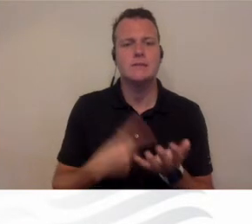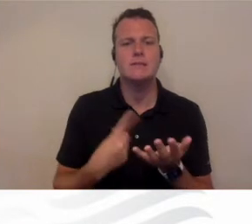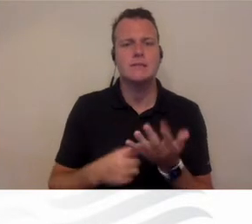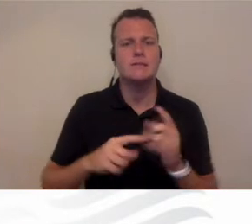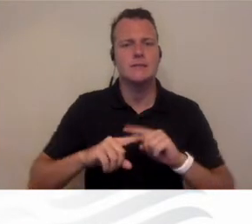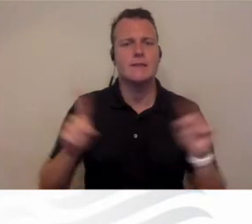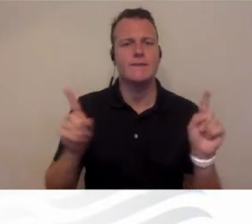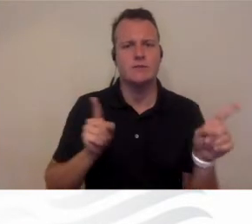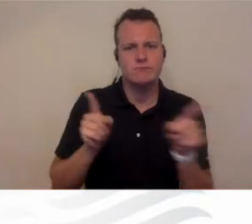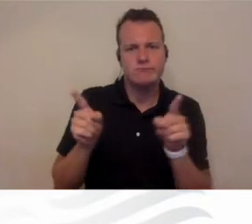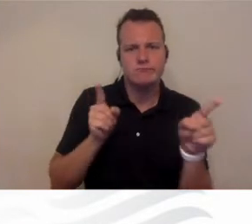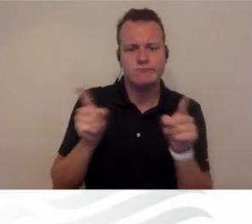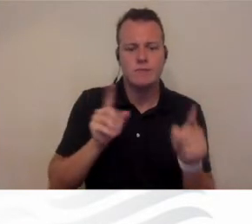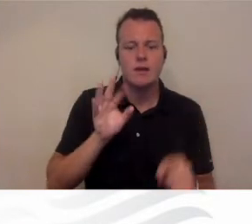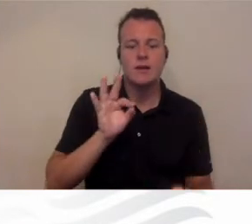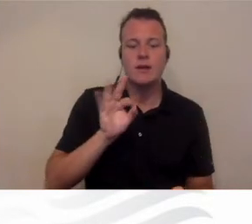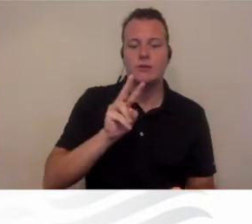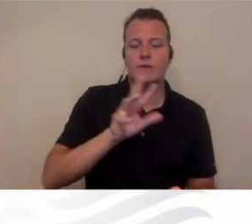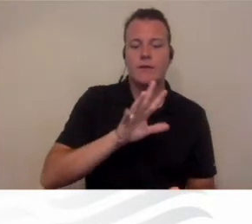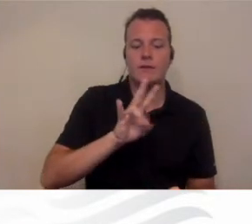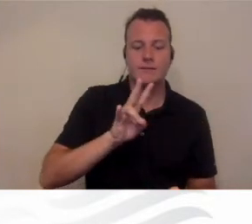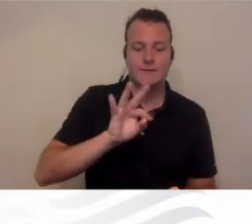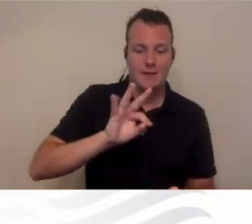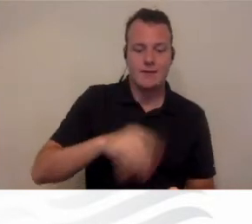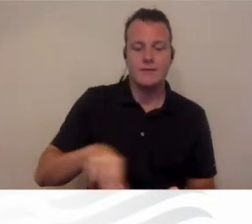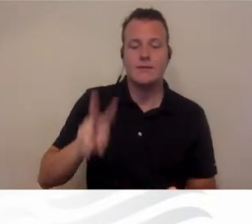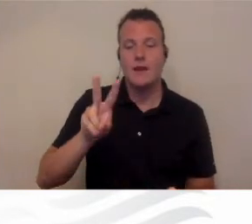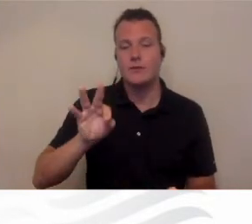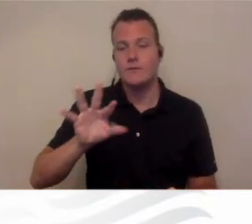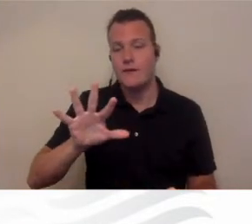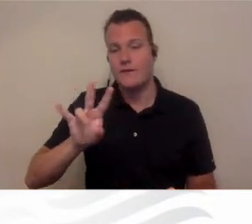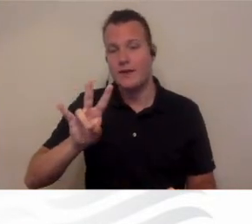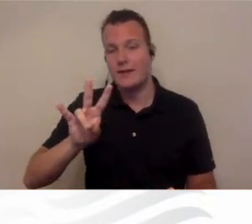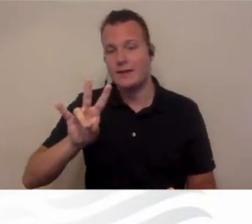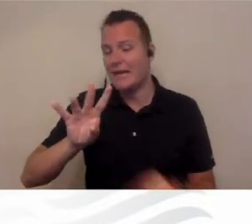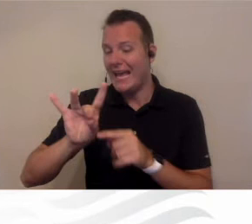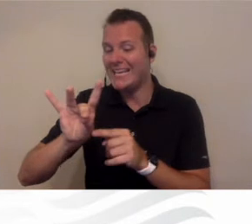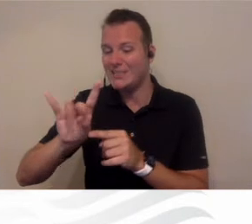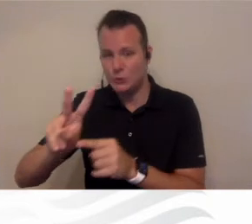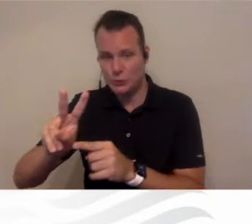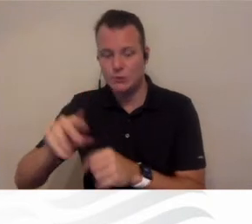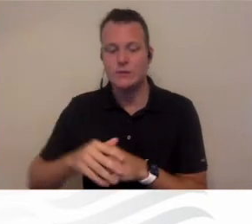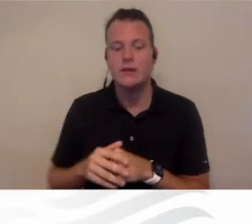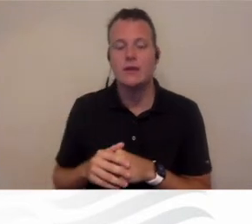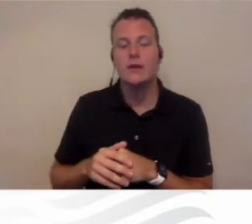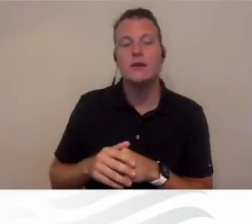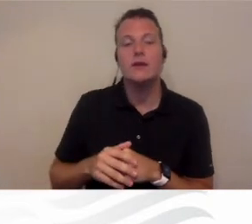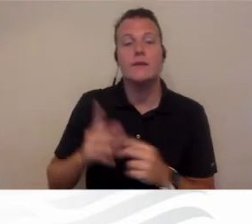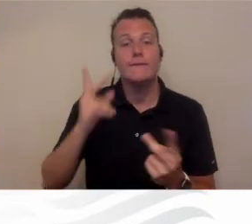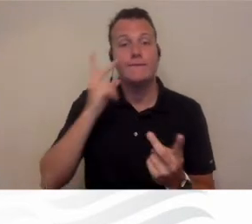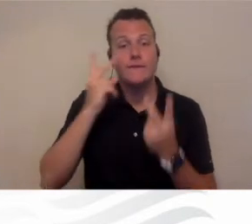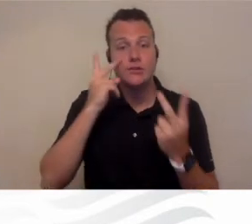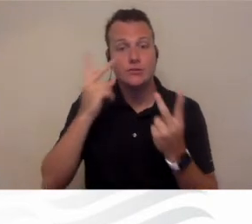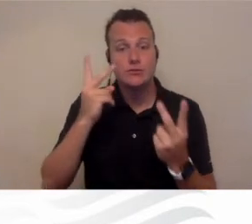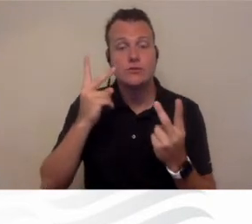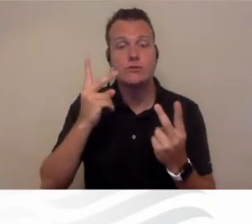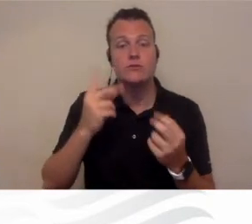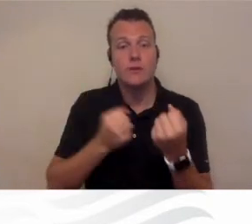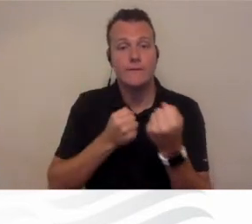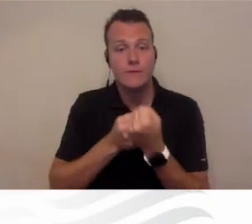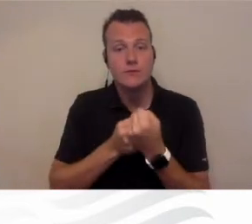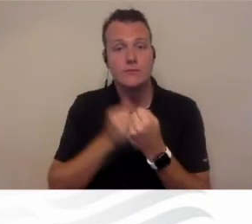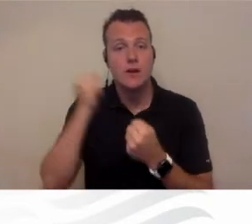between 92579 and 92582. Visual reinforcement audiometry